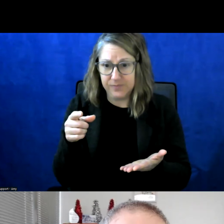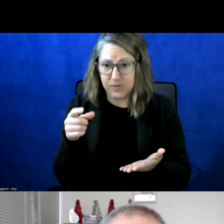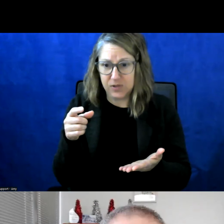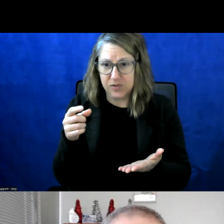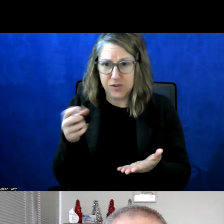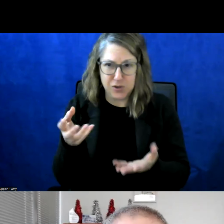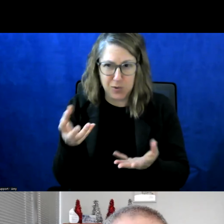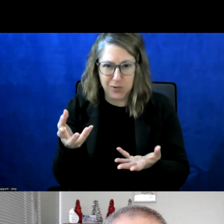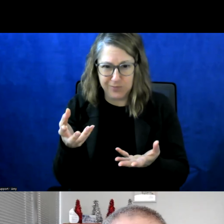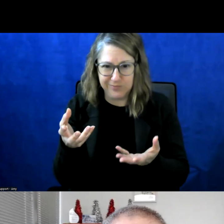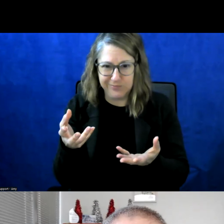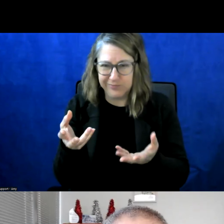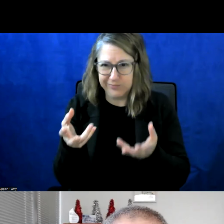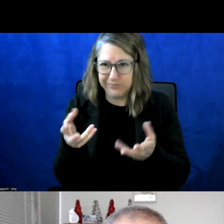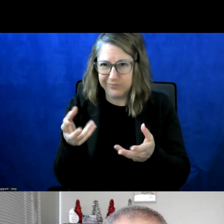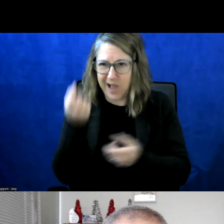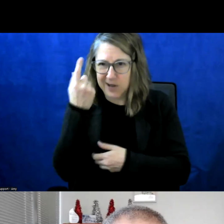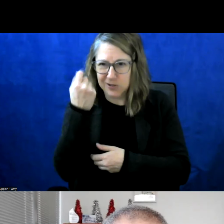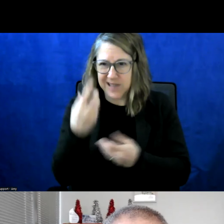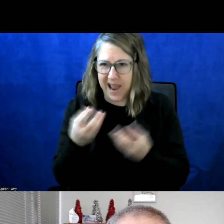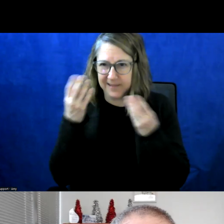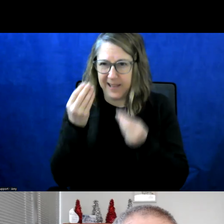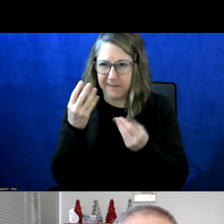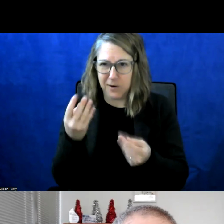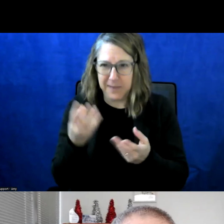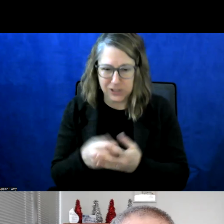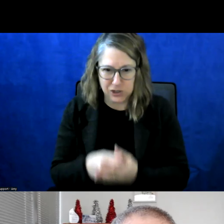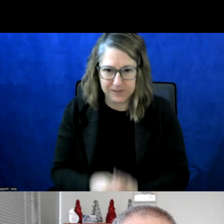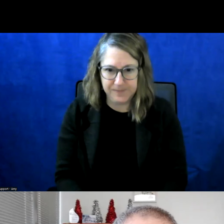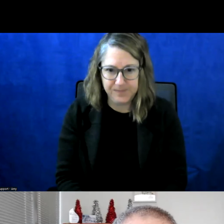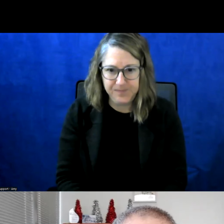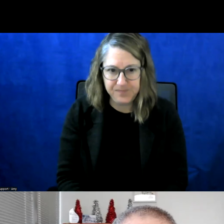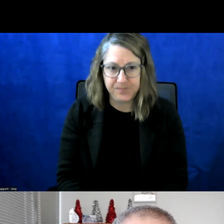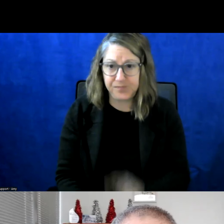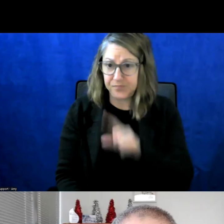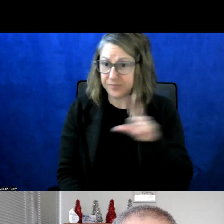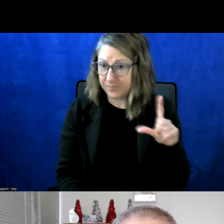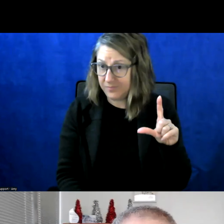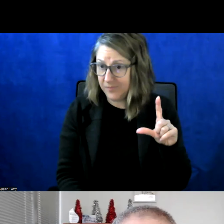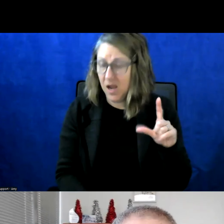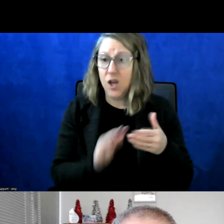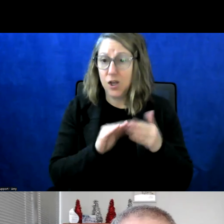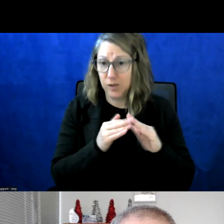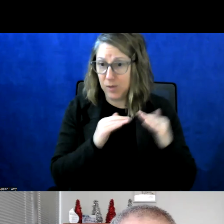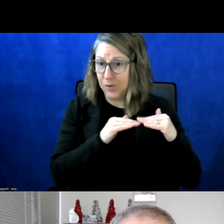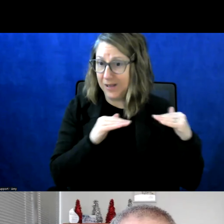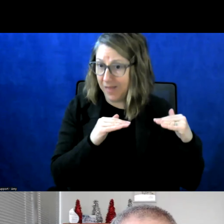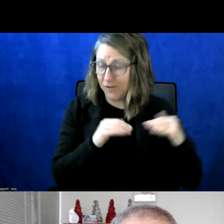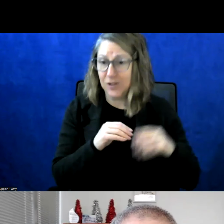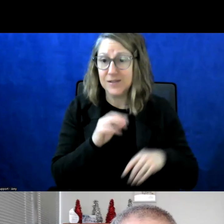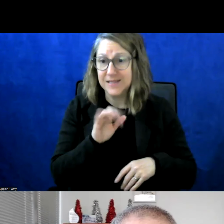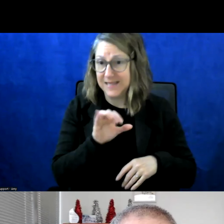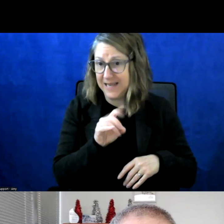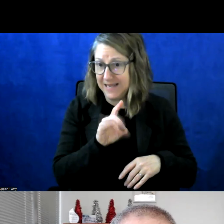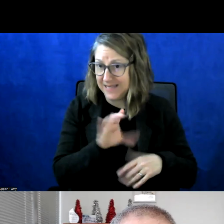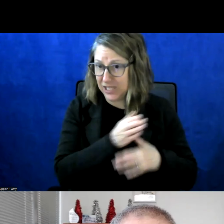the information, because otherwise you won't be getting the full picture. So the left-hand side, community levels that the CDC